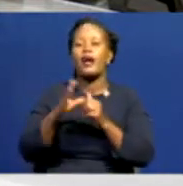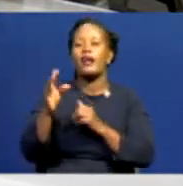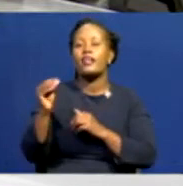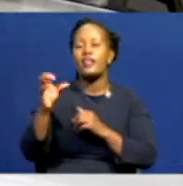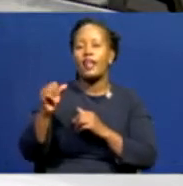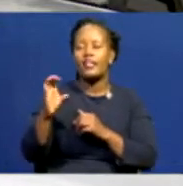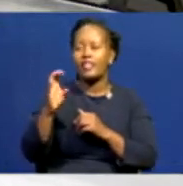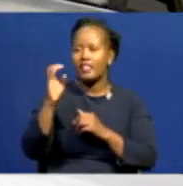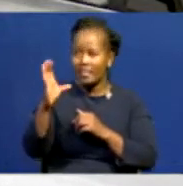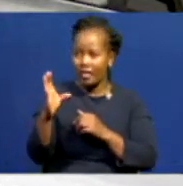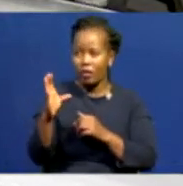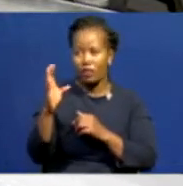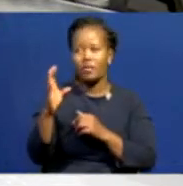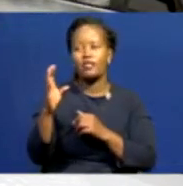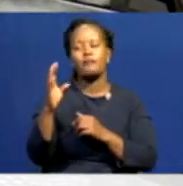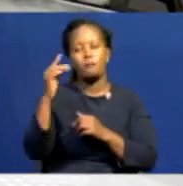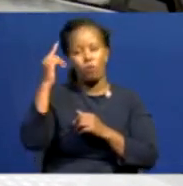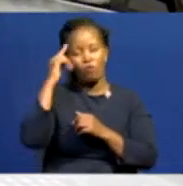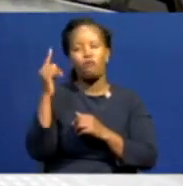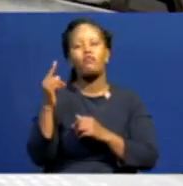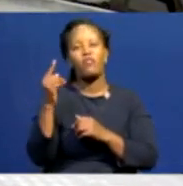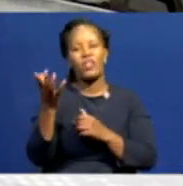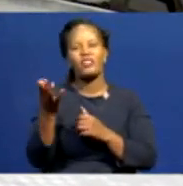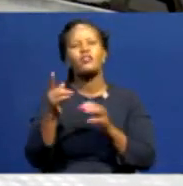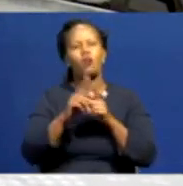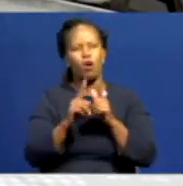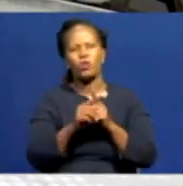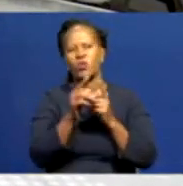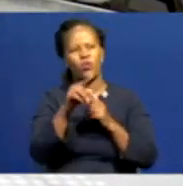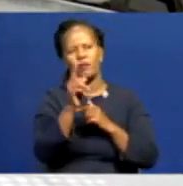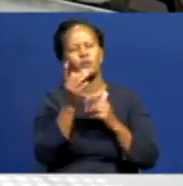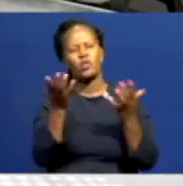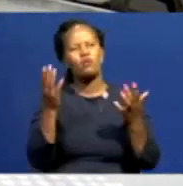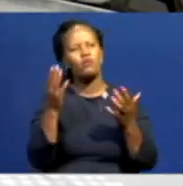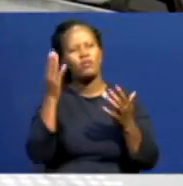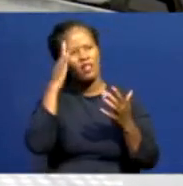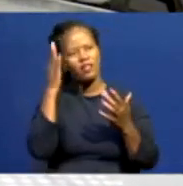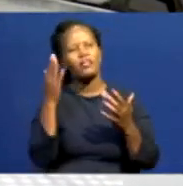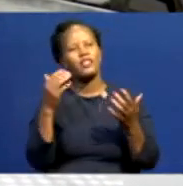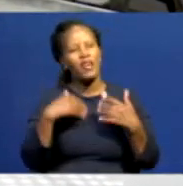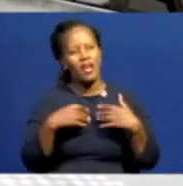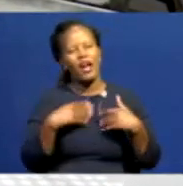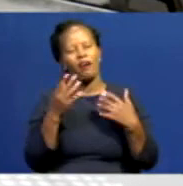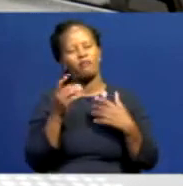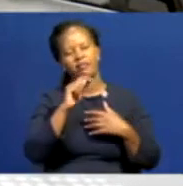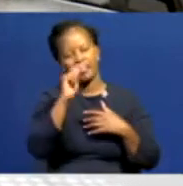earning their first ever. Except for I think they don't like the Kenyan VAR official.